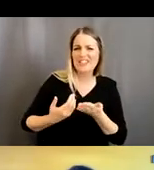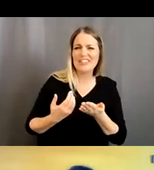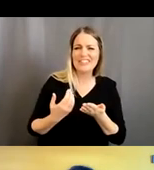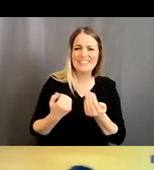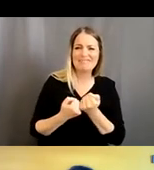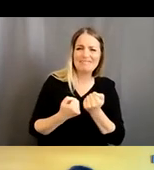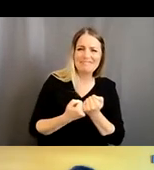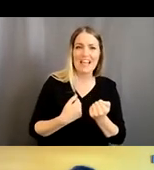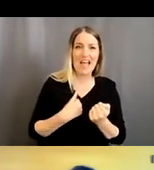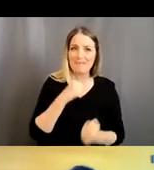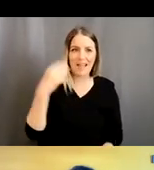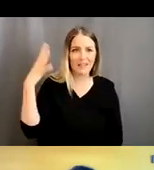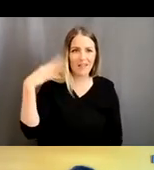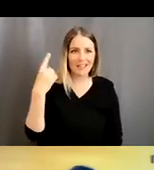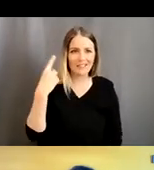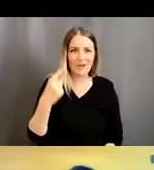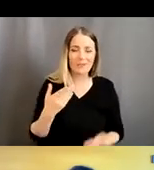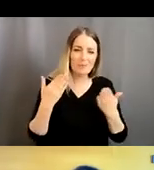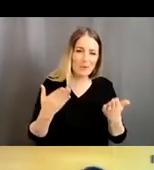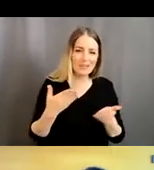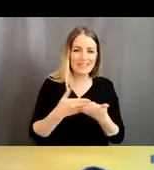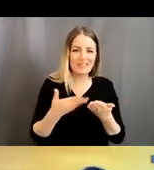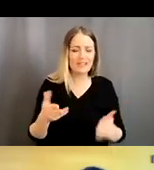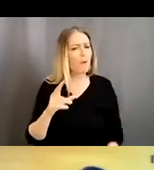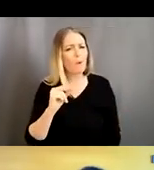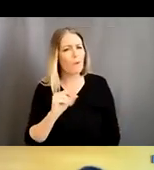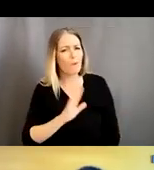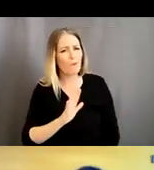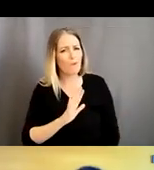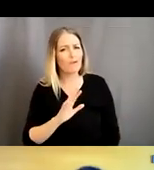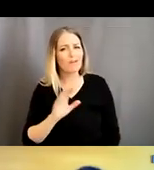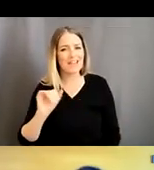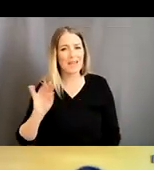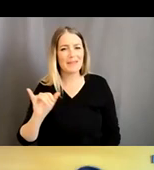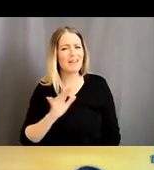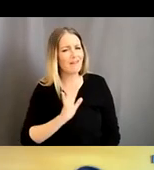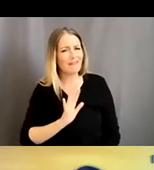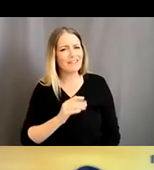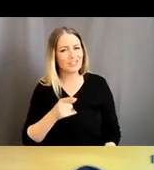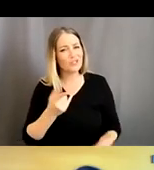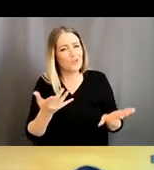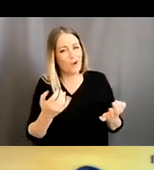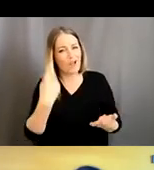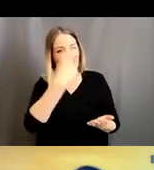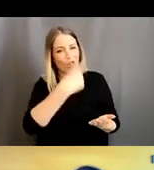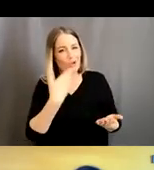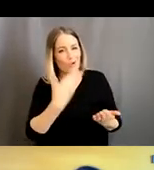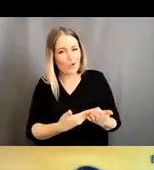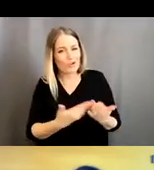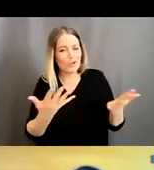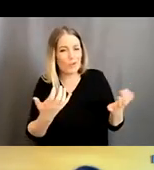hearing that I'm not crazy for proposing certain things. No, I think it's really hard, because you want it to look good. You want to have color,